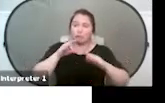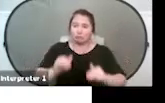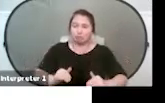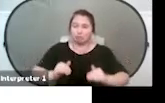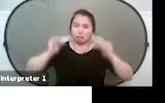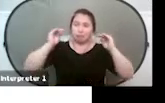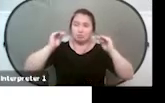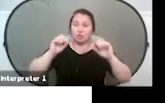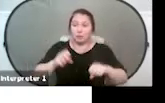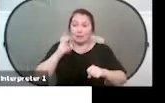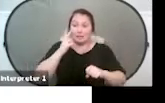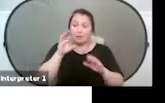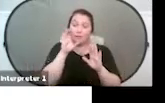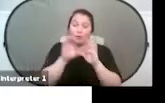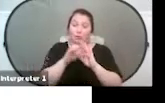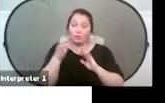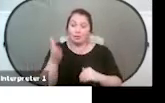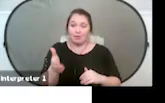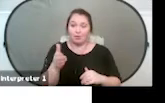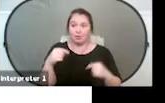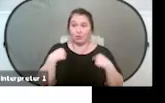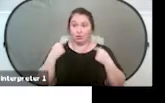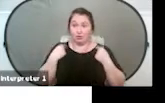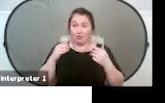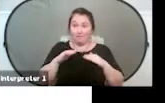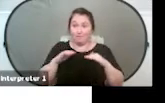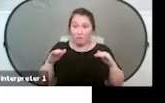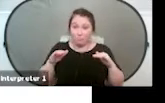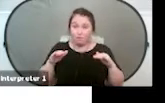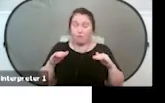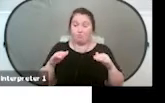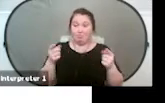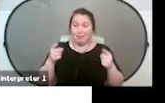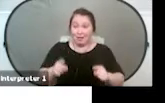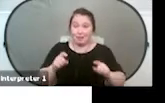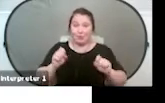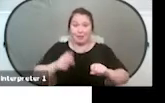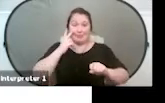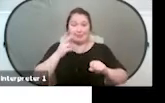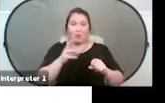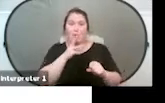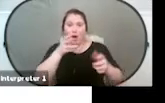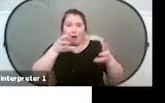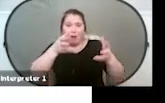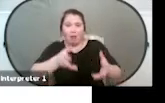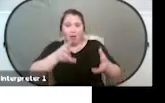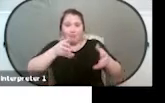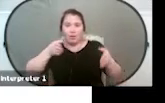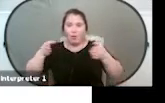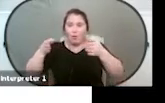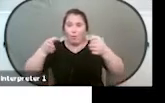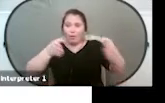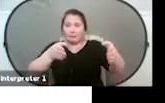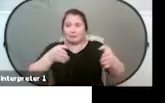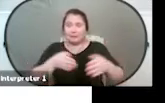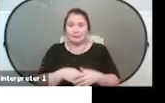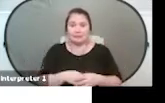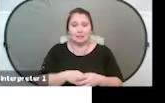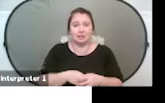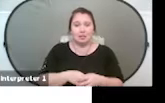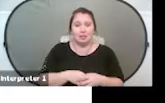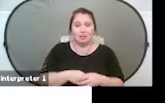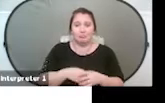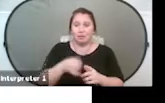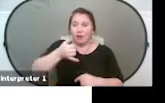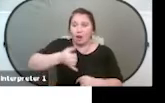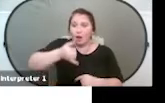photos there of the gym floor. You can also see standing water there in our hallways, in the locker